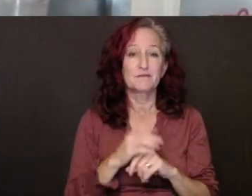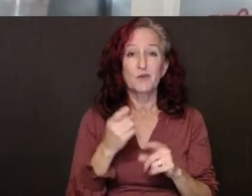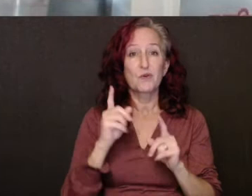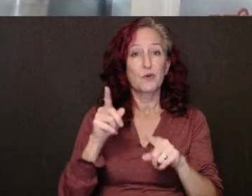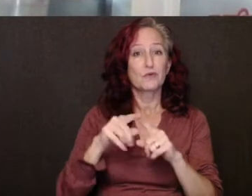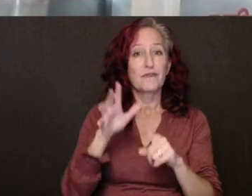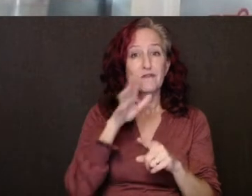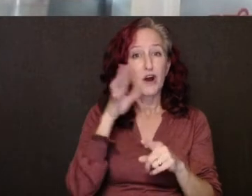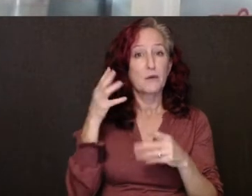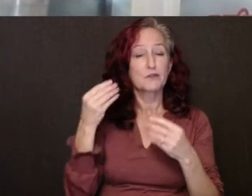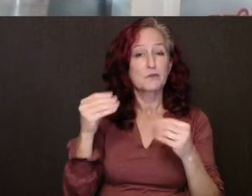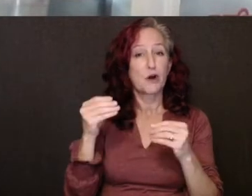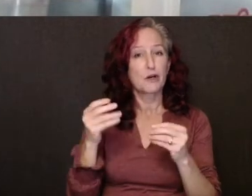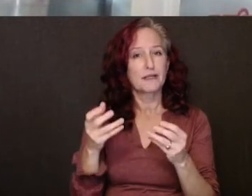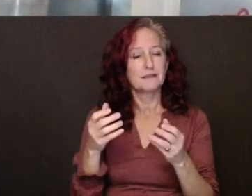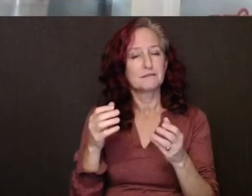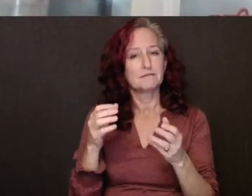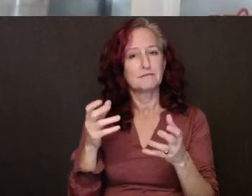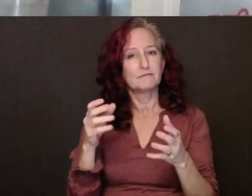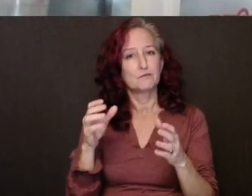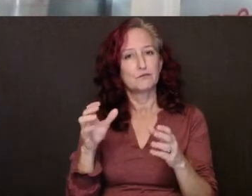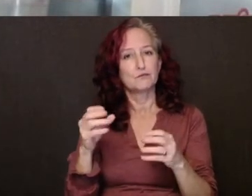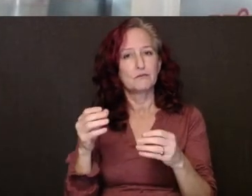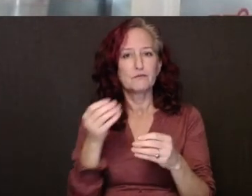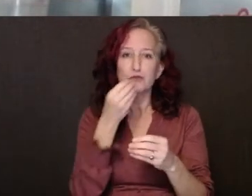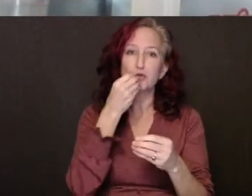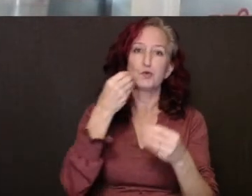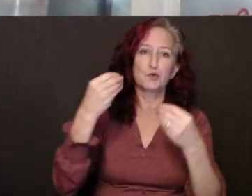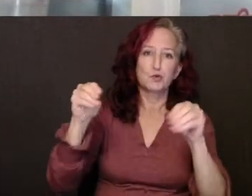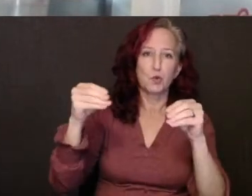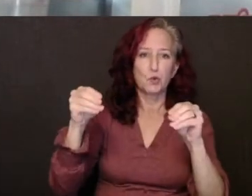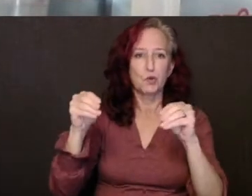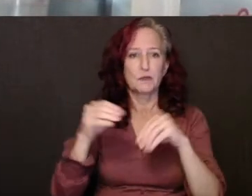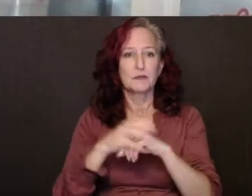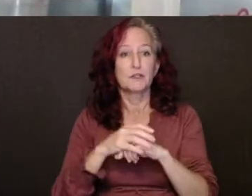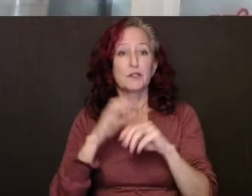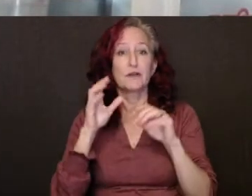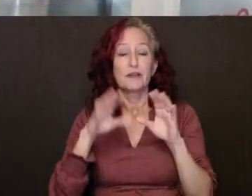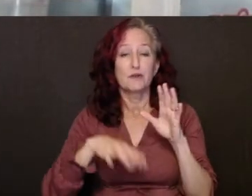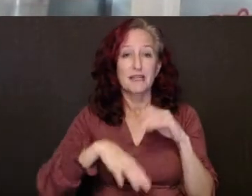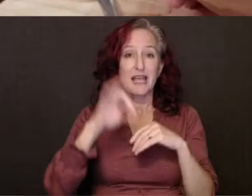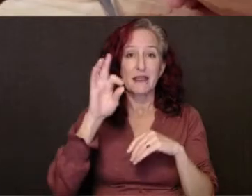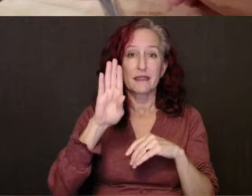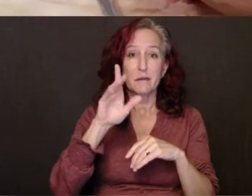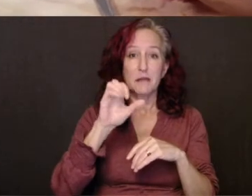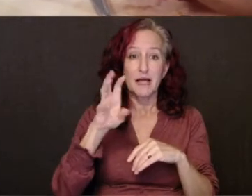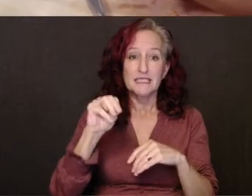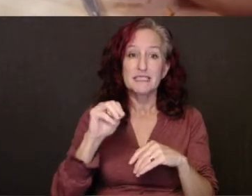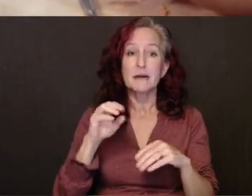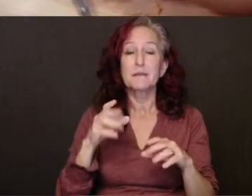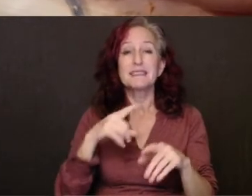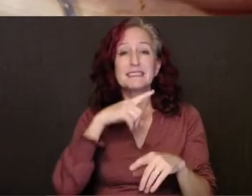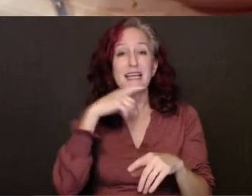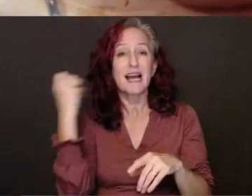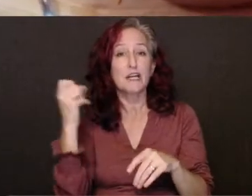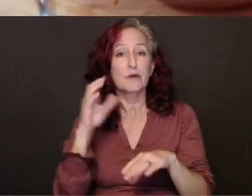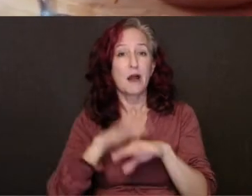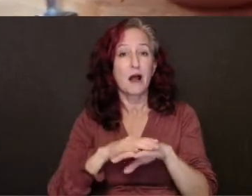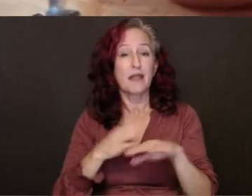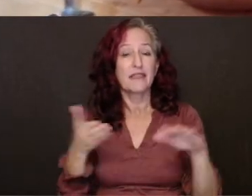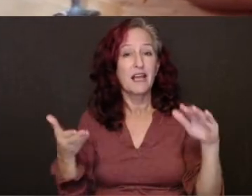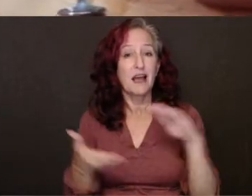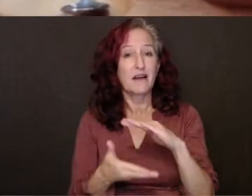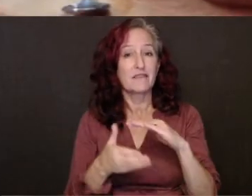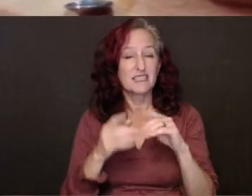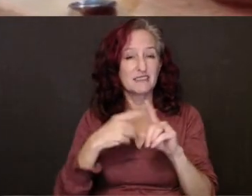Bay Area, you're familiar with a lot of farmers markets. They're very easy and accessible to get to, or even at your farmers